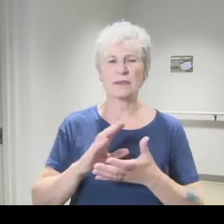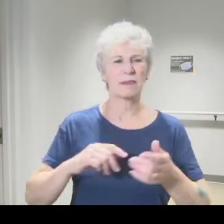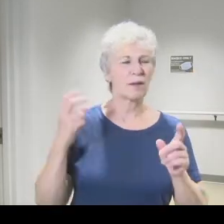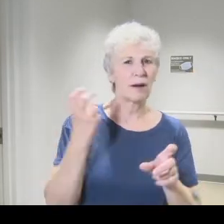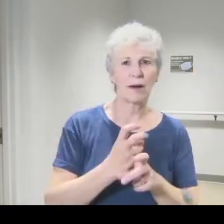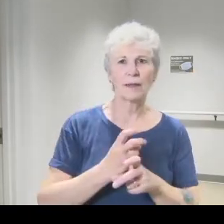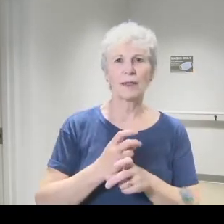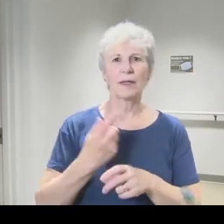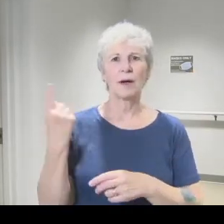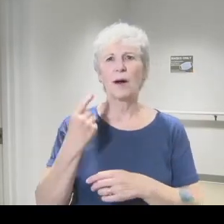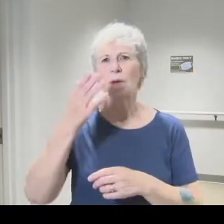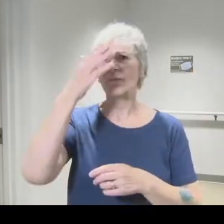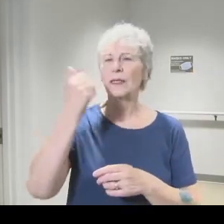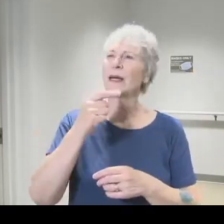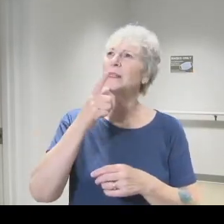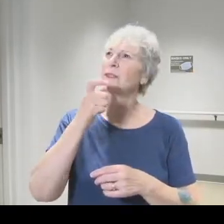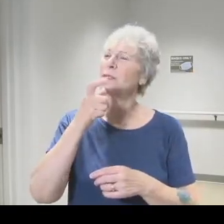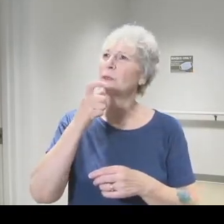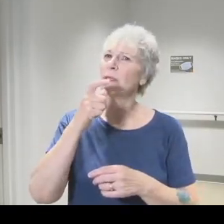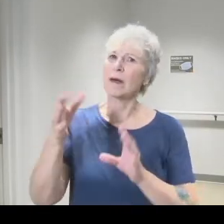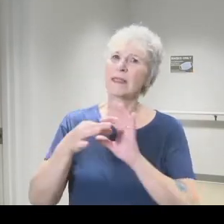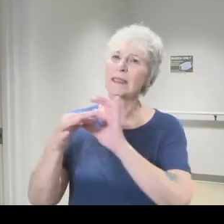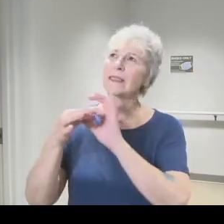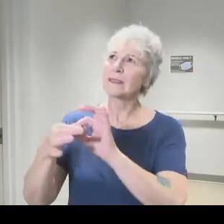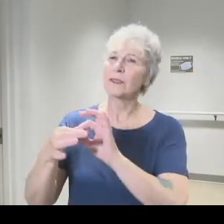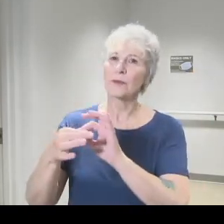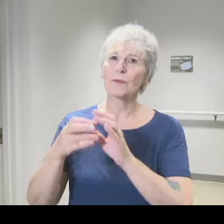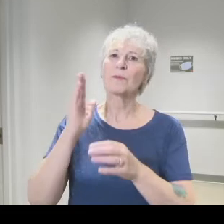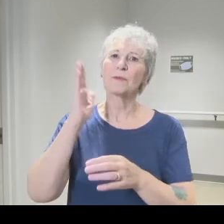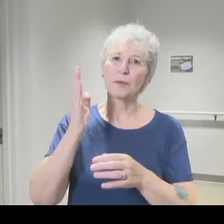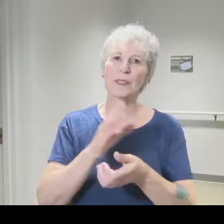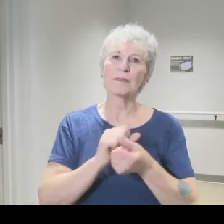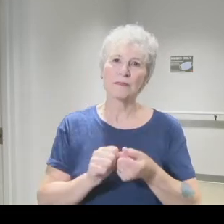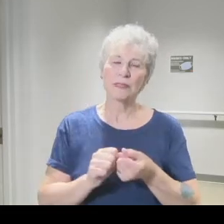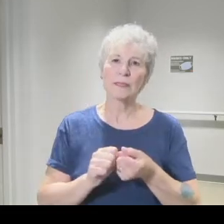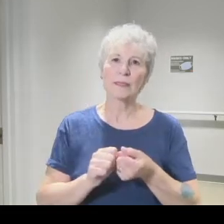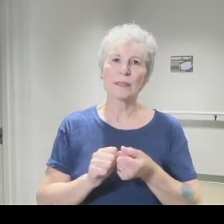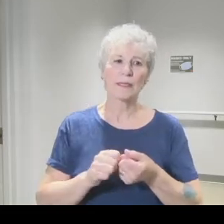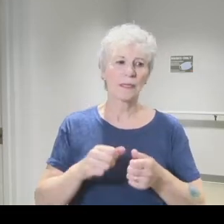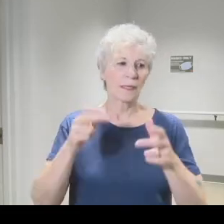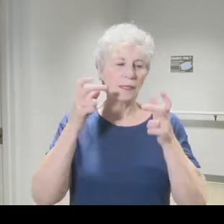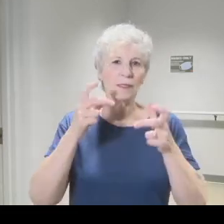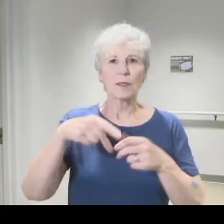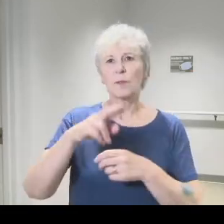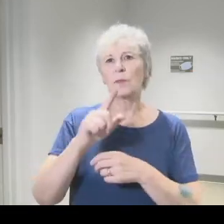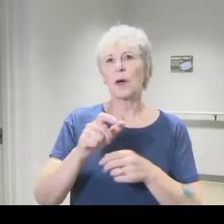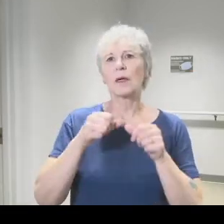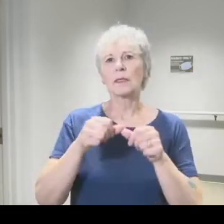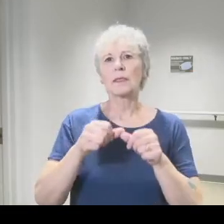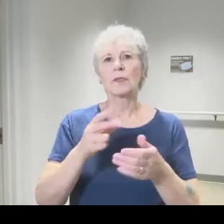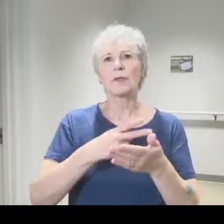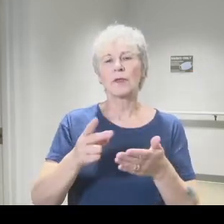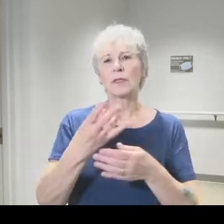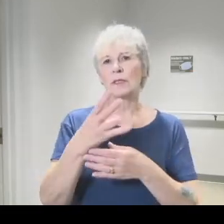who we are in Christ, we will be defeated. Listen to Paul's words as he continues in verse